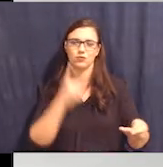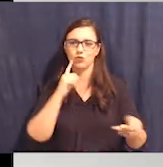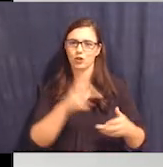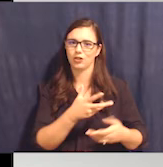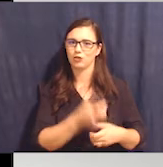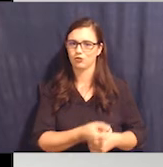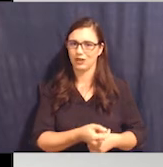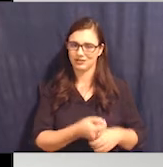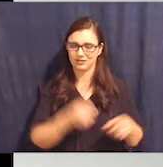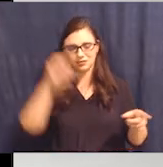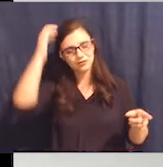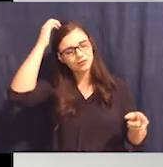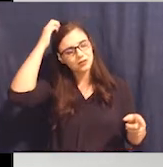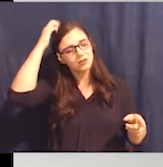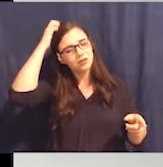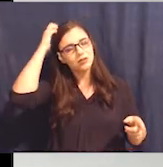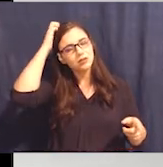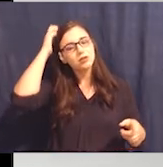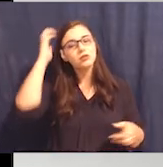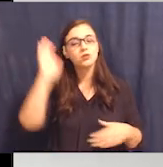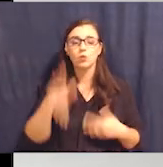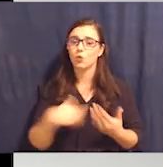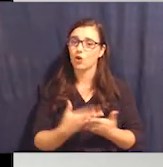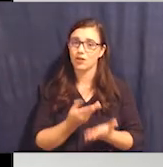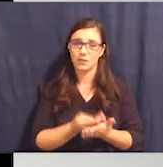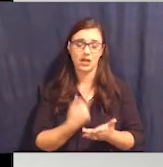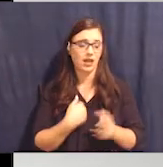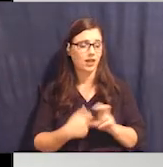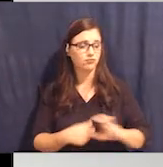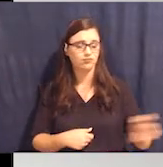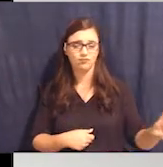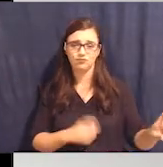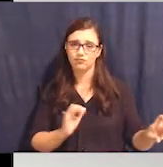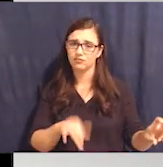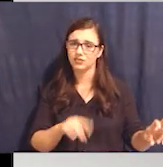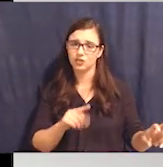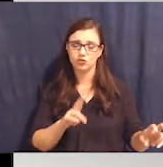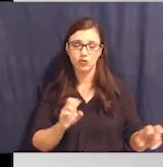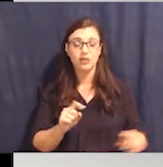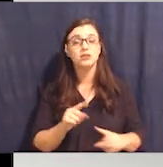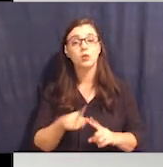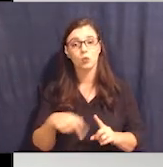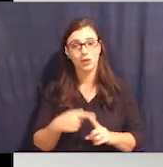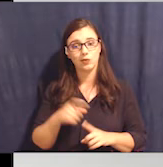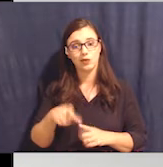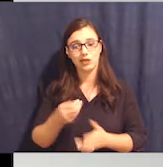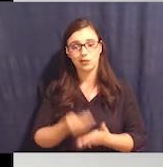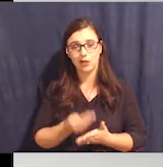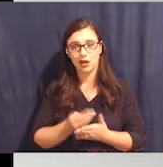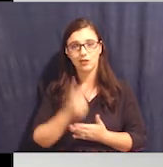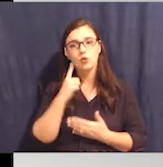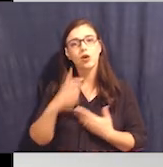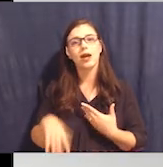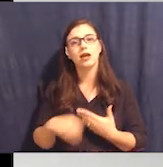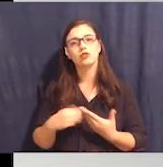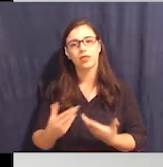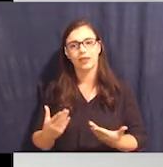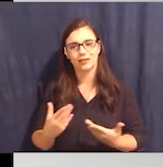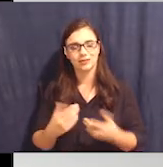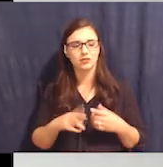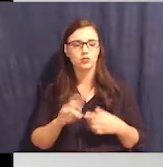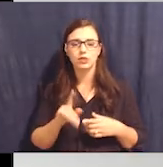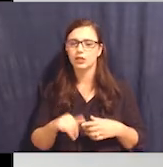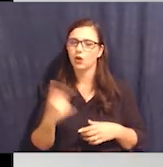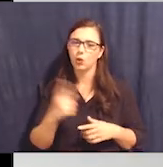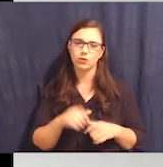special needs trust. And I'd squirrel the money aside. I'd put it away in the trust. And when we need the money for the